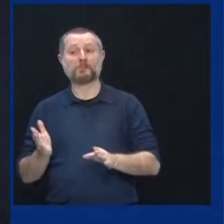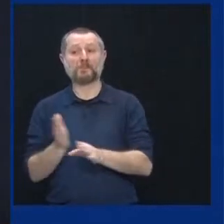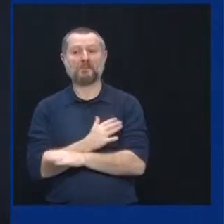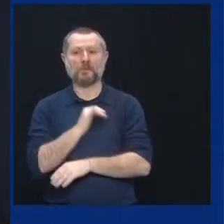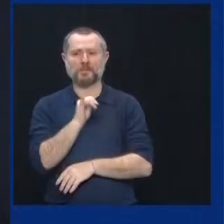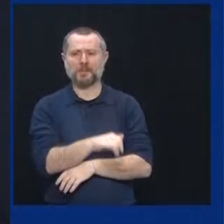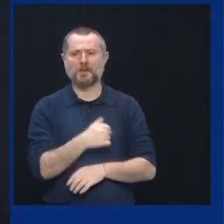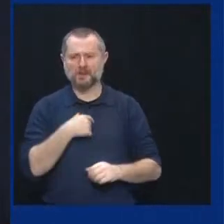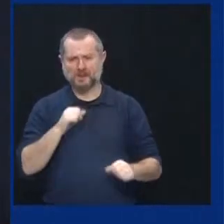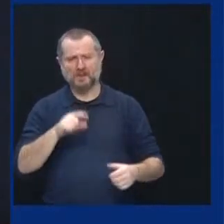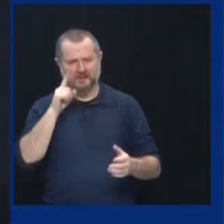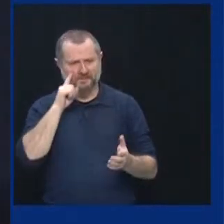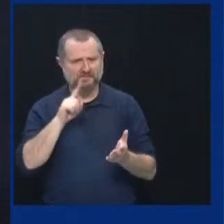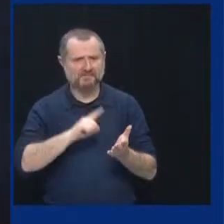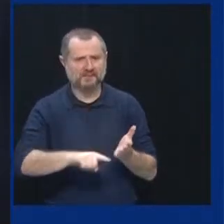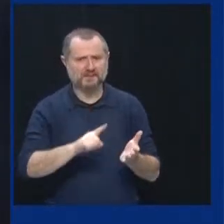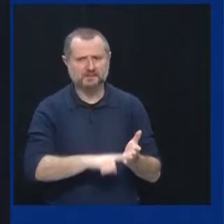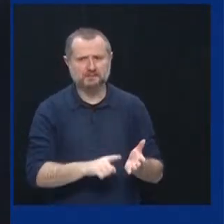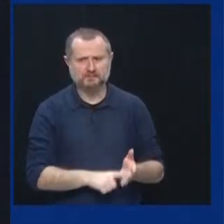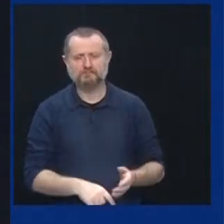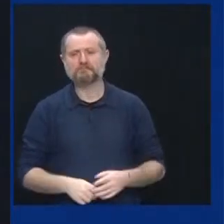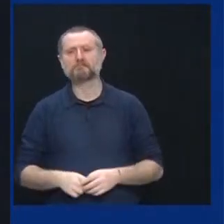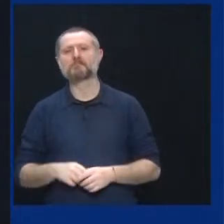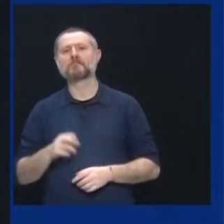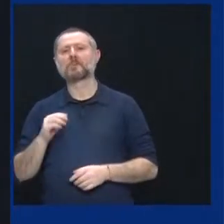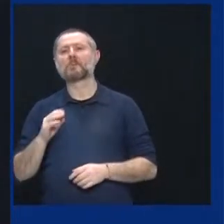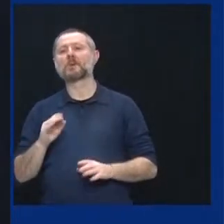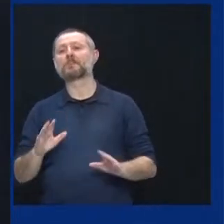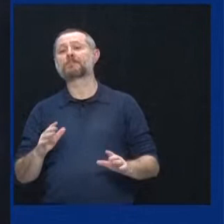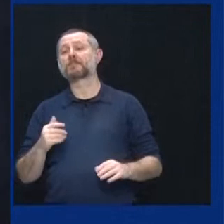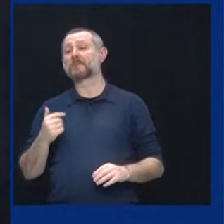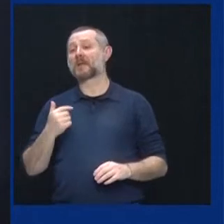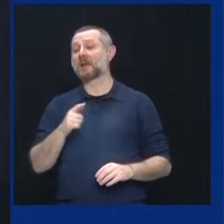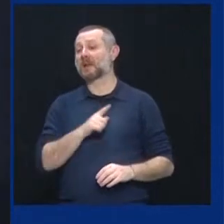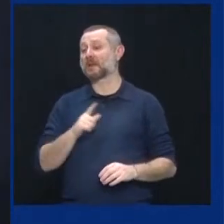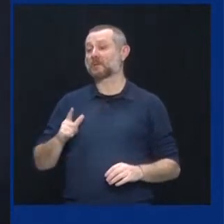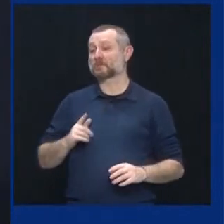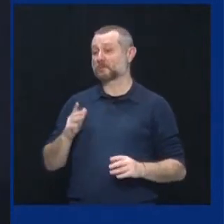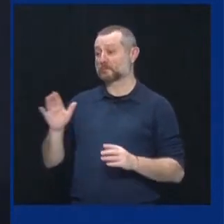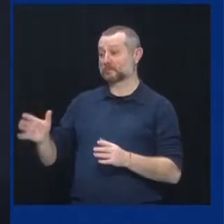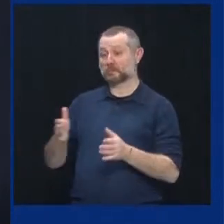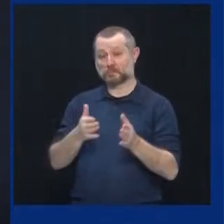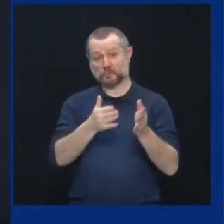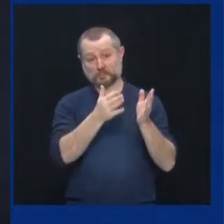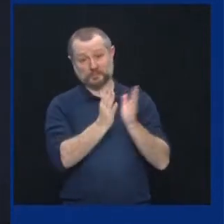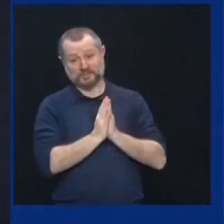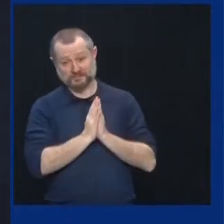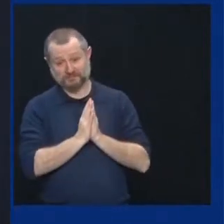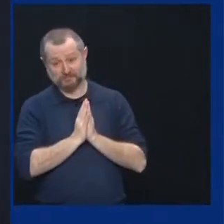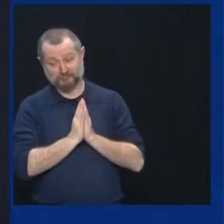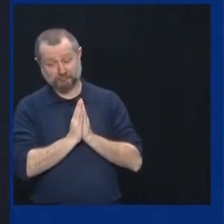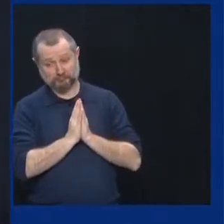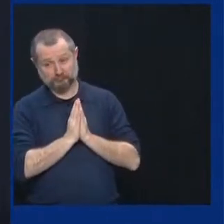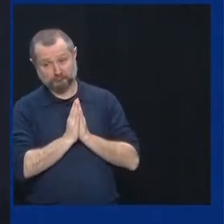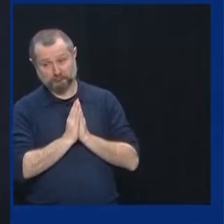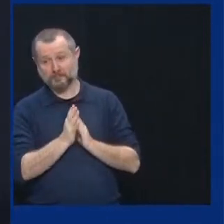look. Yeah, but also, Andrew, on the state legislator's request, I